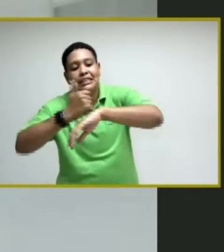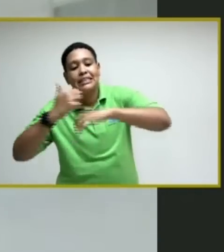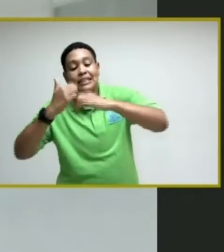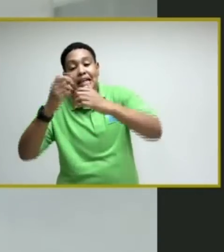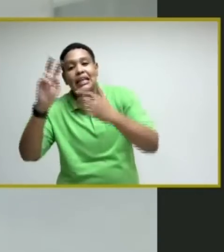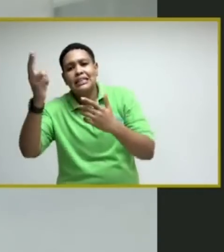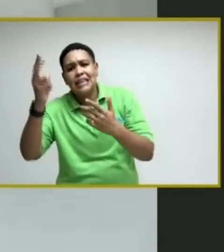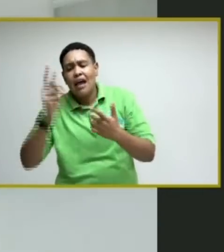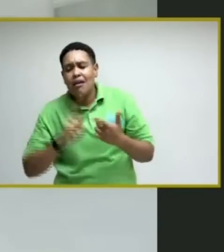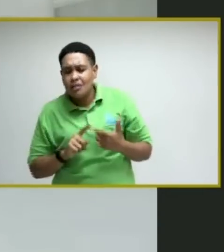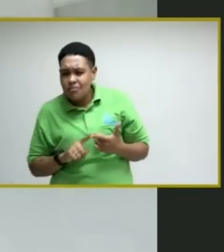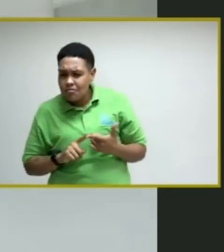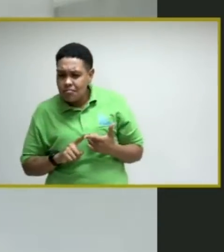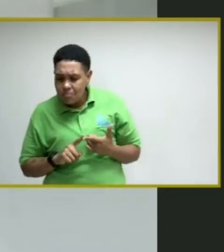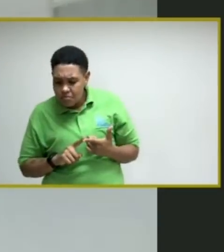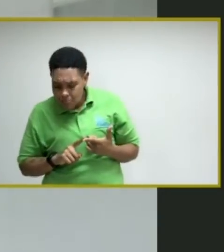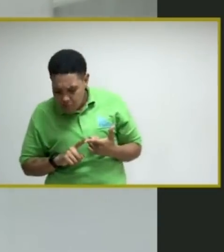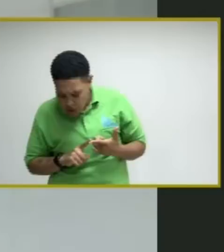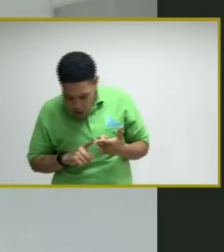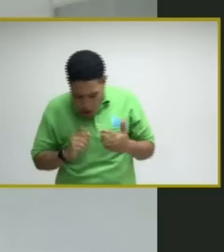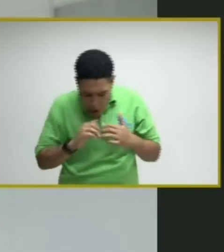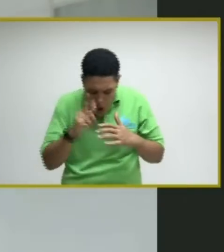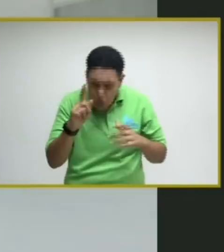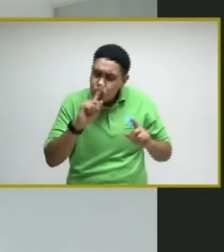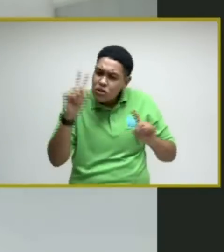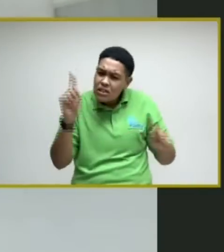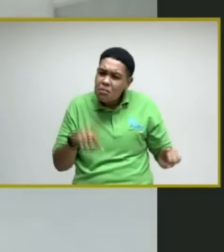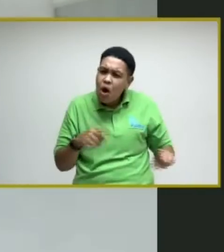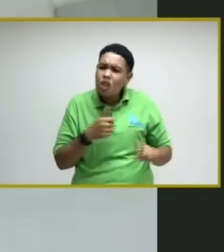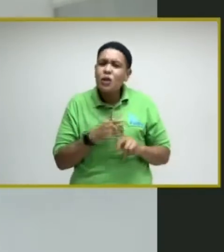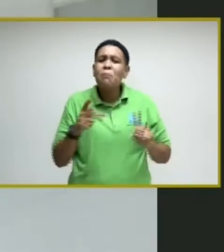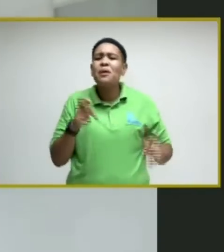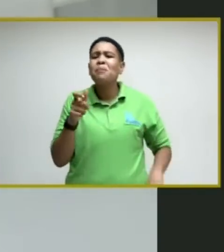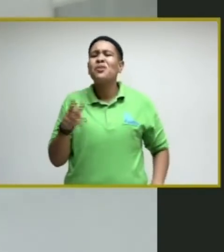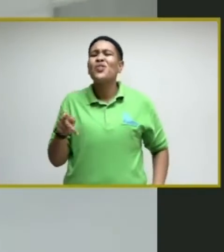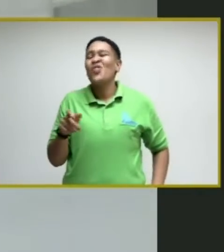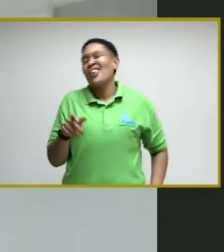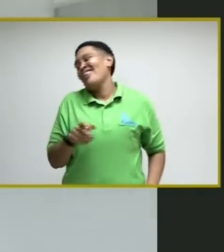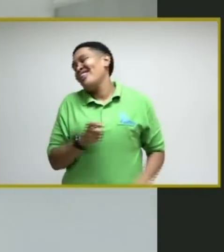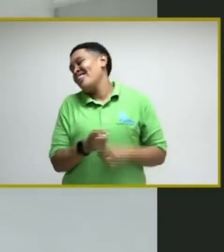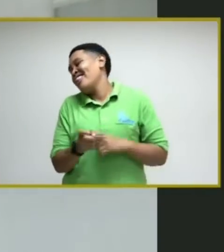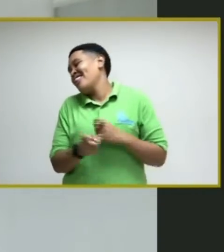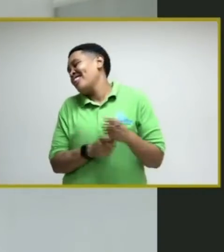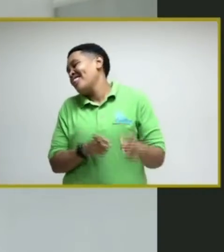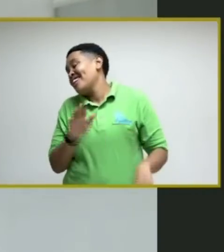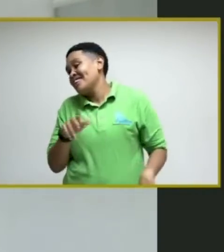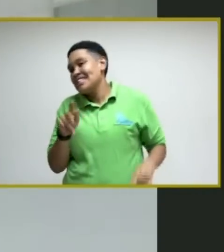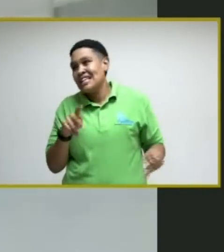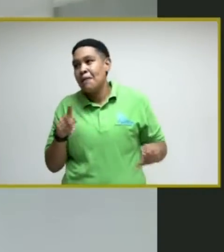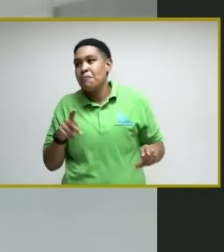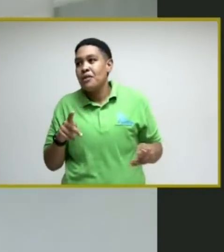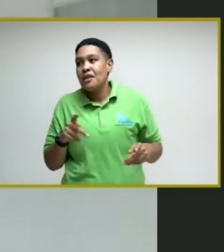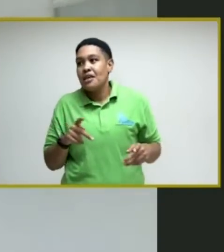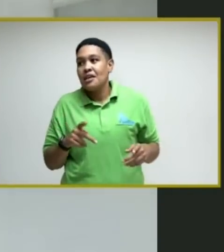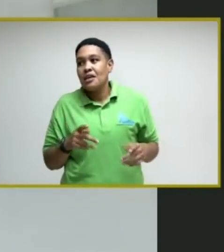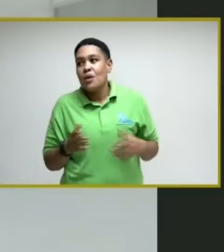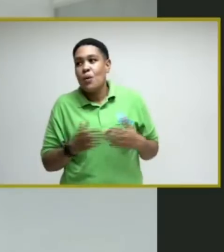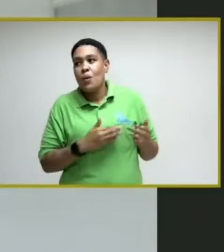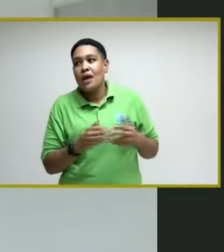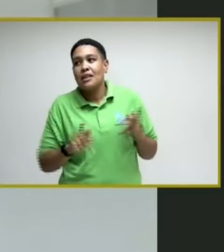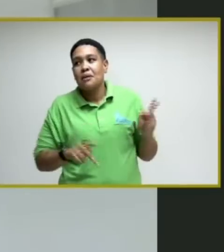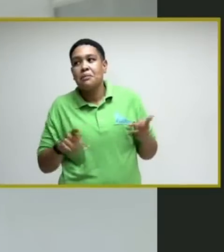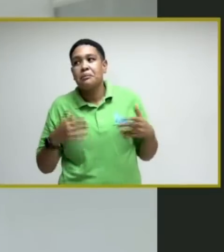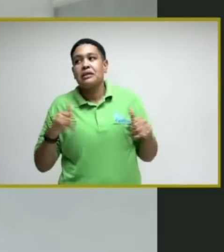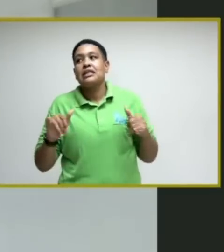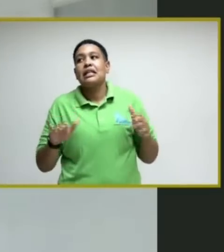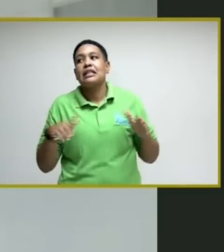two, Minister Tufton, how do you respond to cynics who question whether people still dying from heart disease,